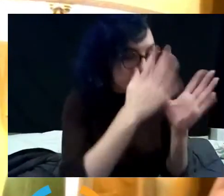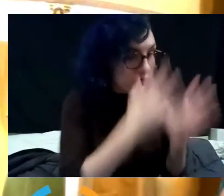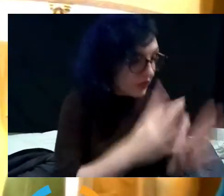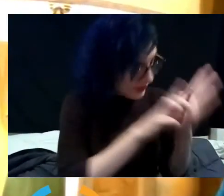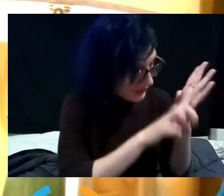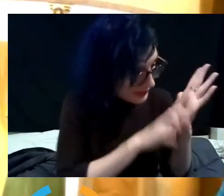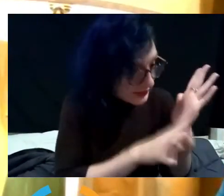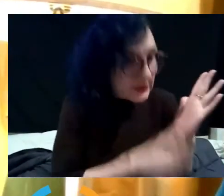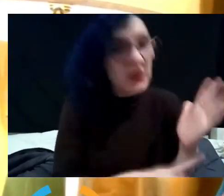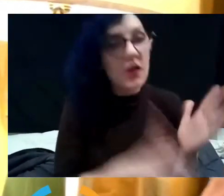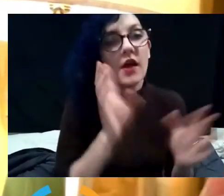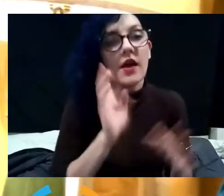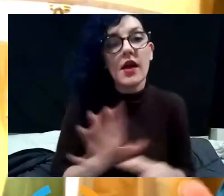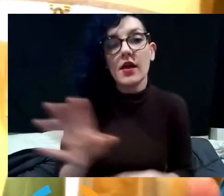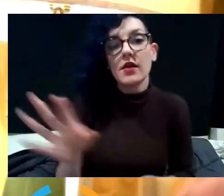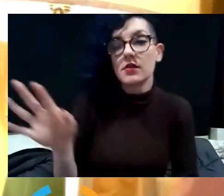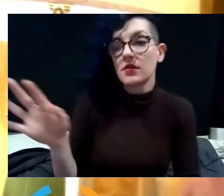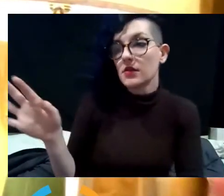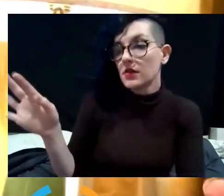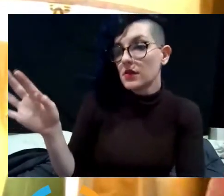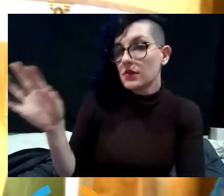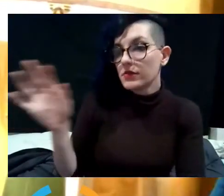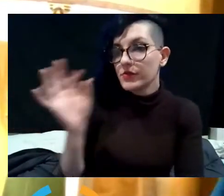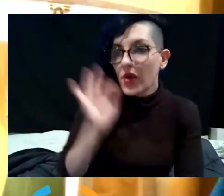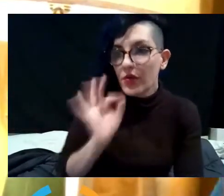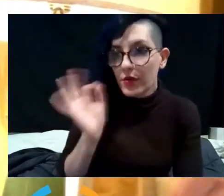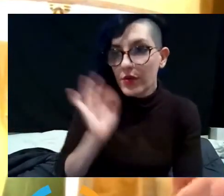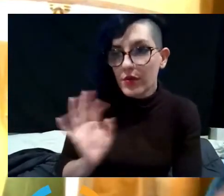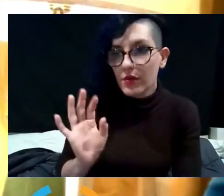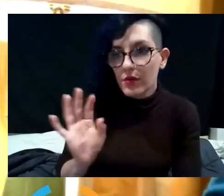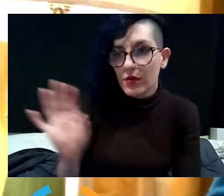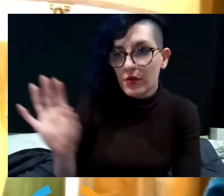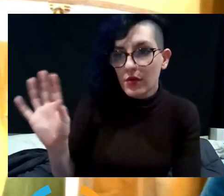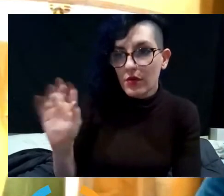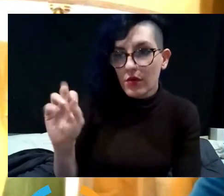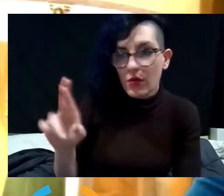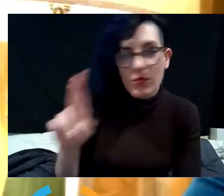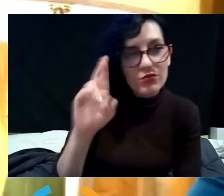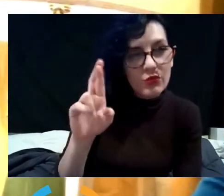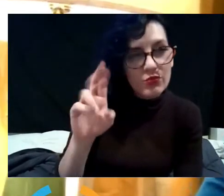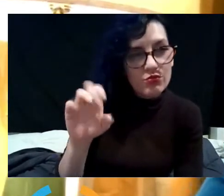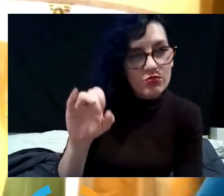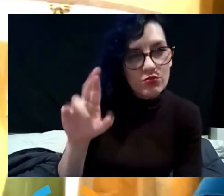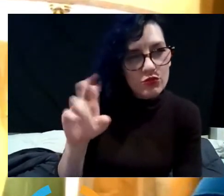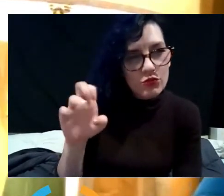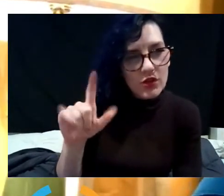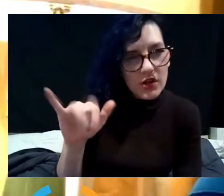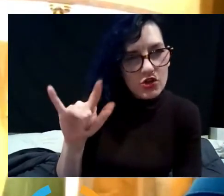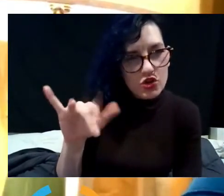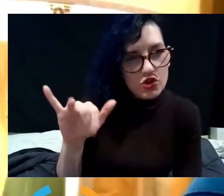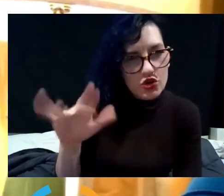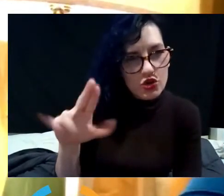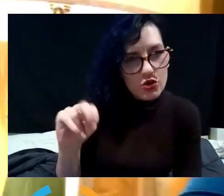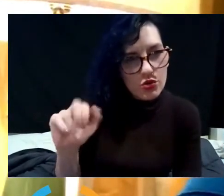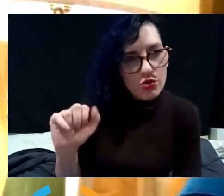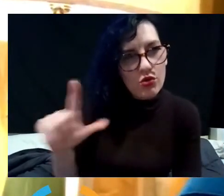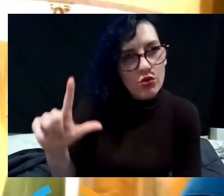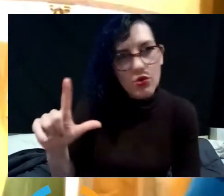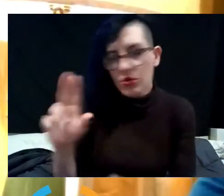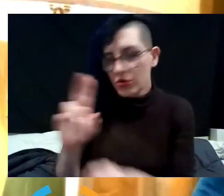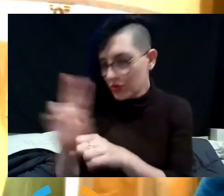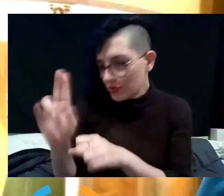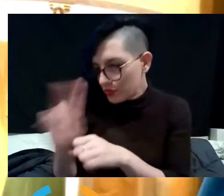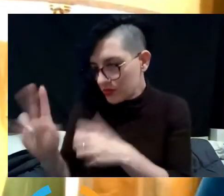and refocus on what is it? What are the directives, the proper directives and mandates that we should be looking at